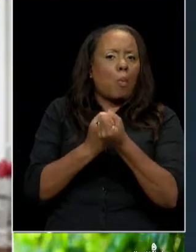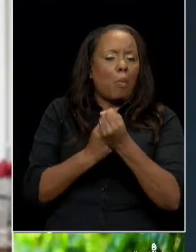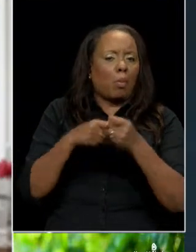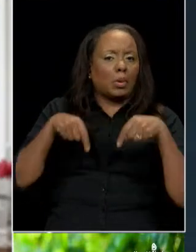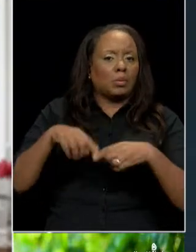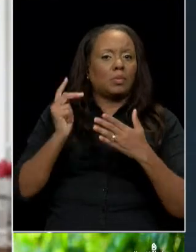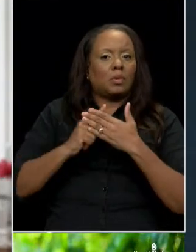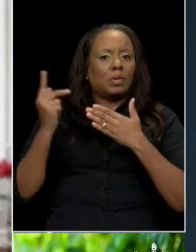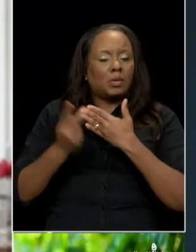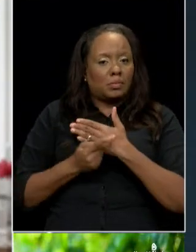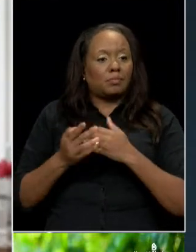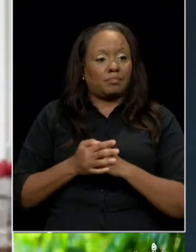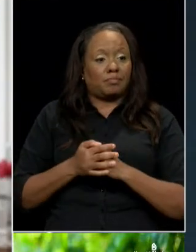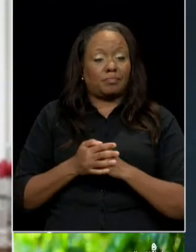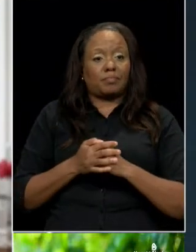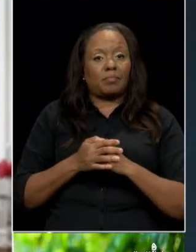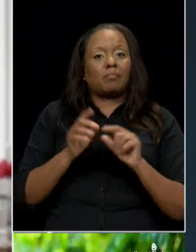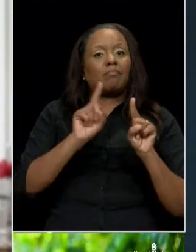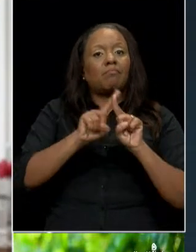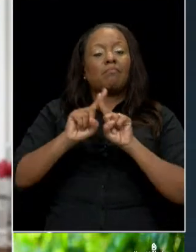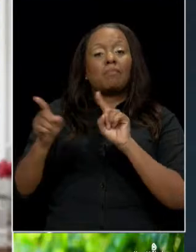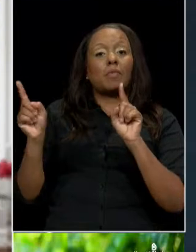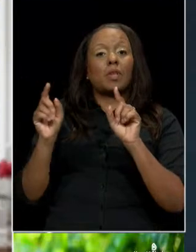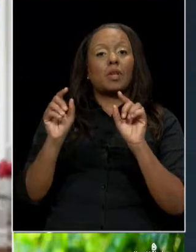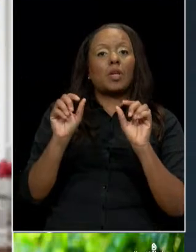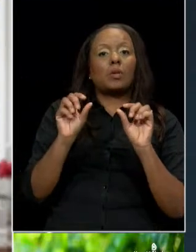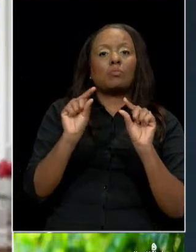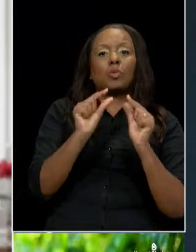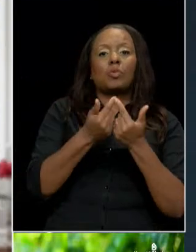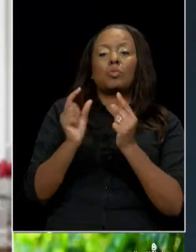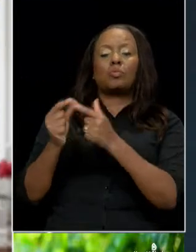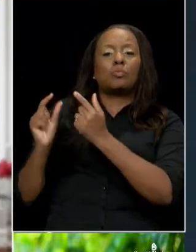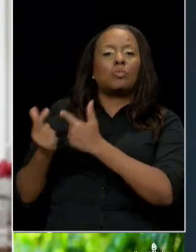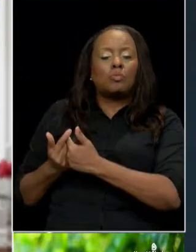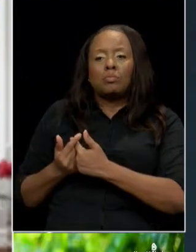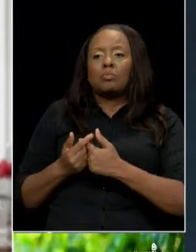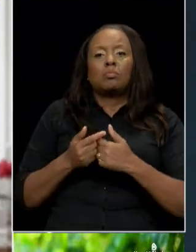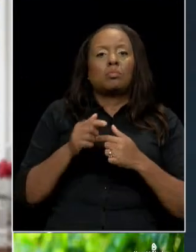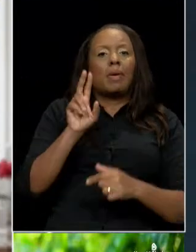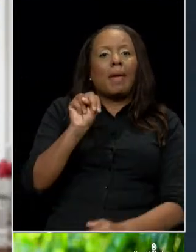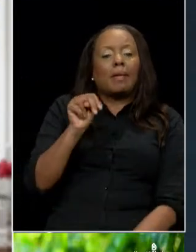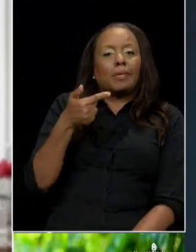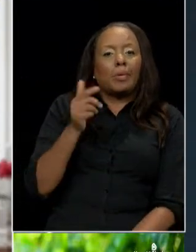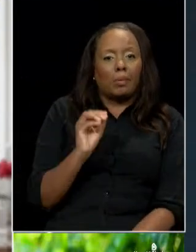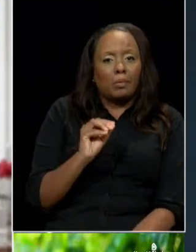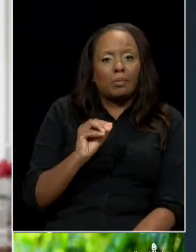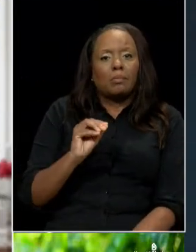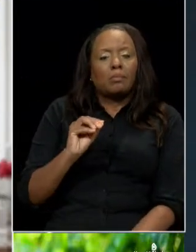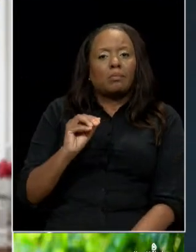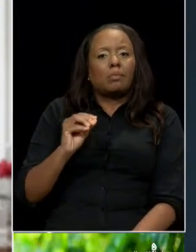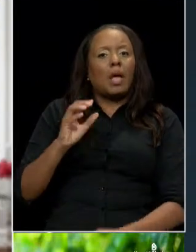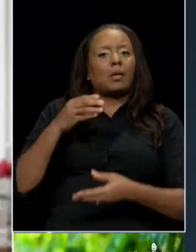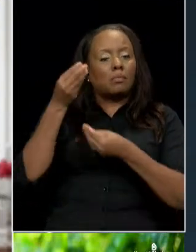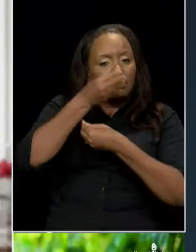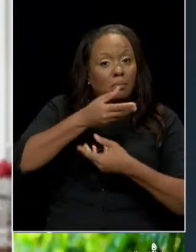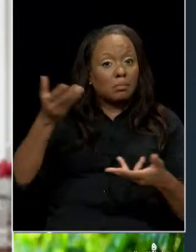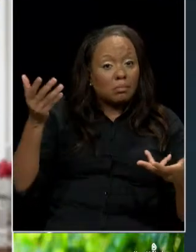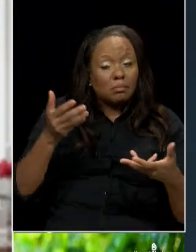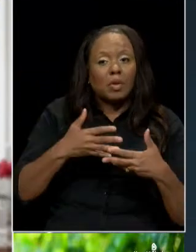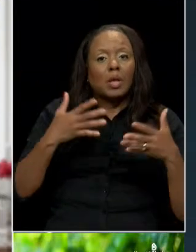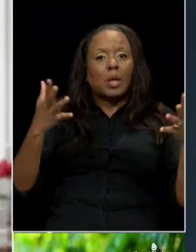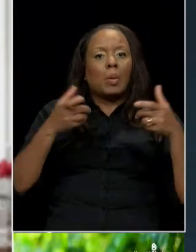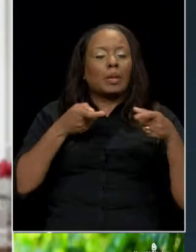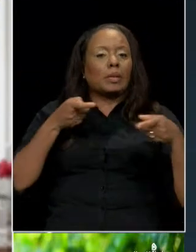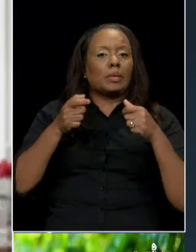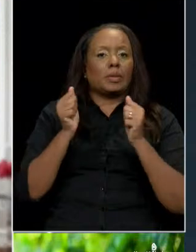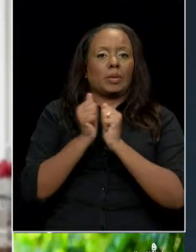have a number of other non-governmental organizations involved in providing this information for you as we tackle head-on